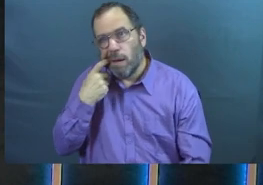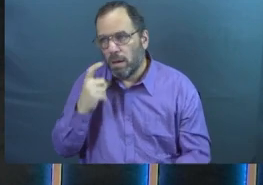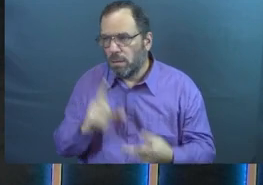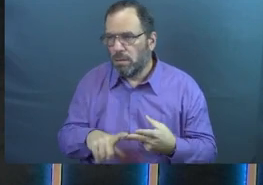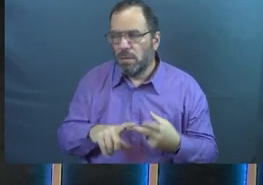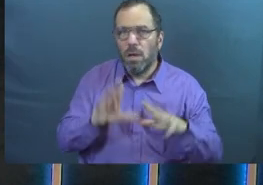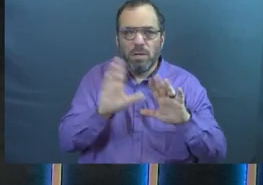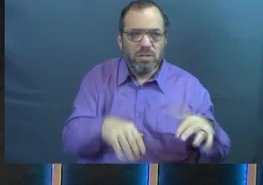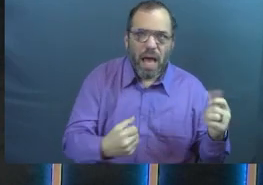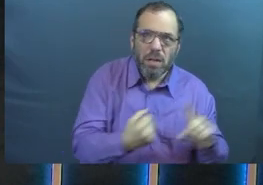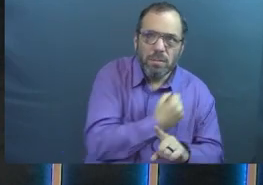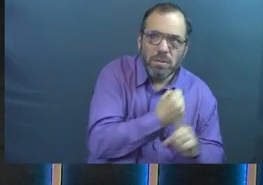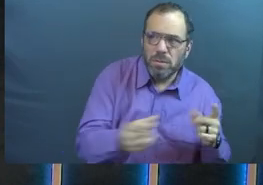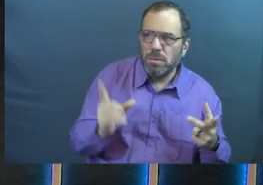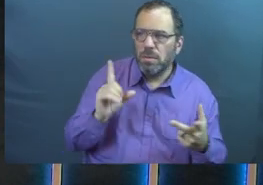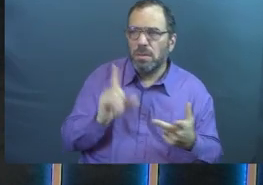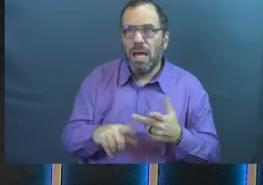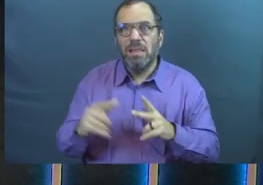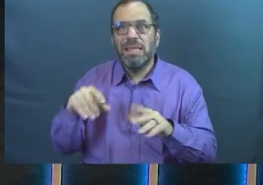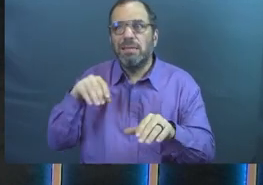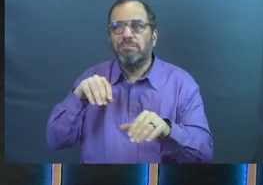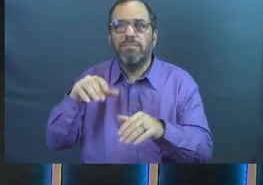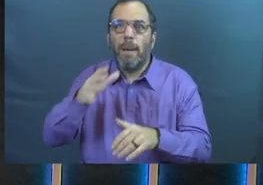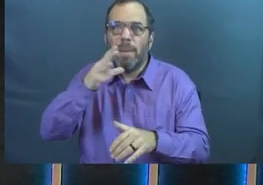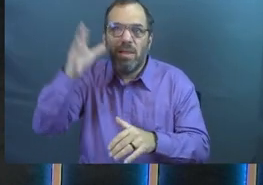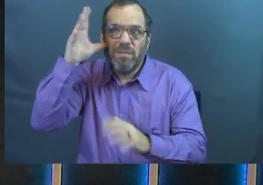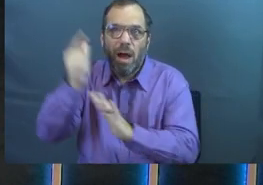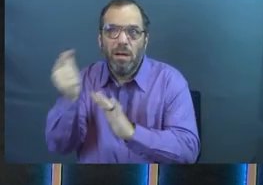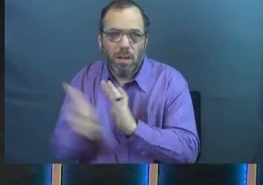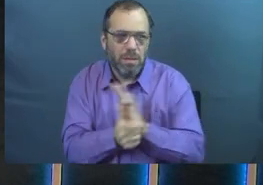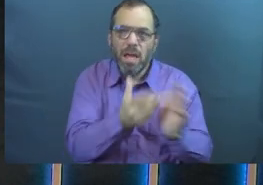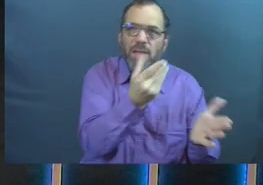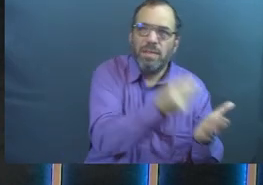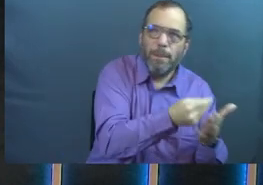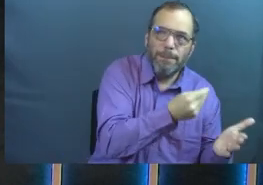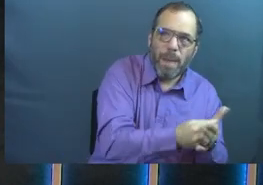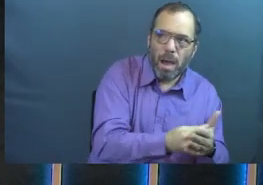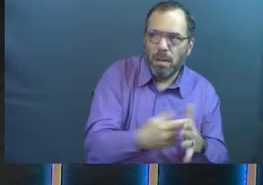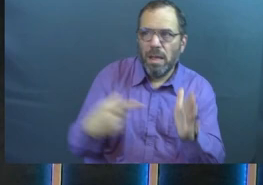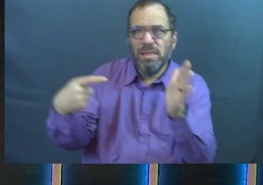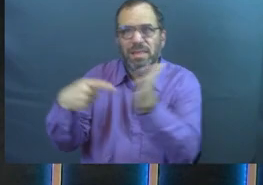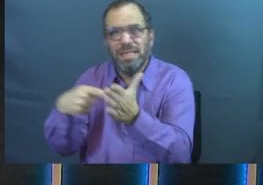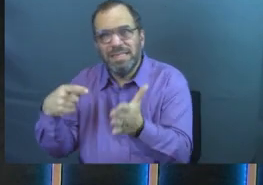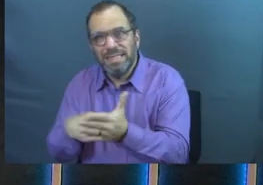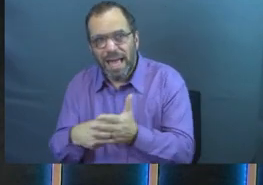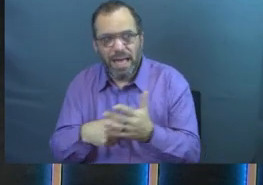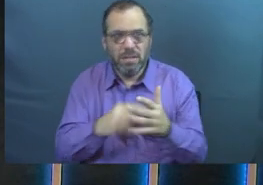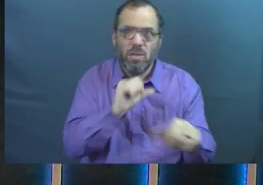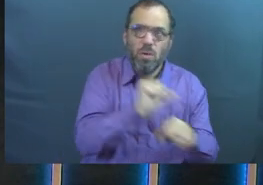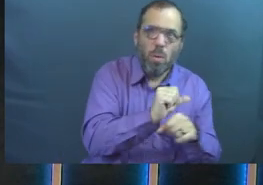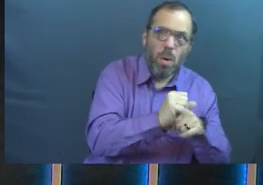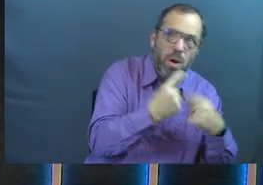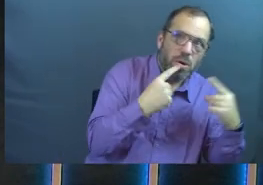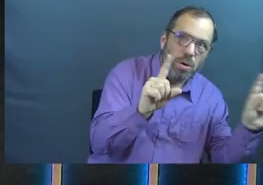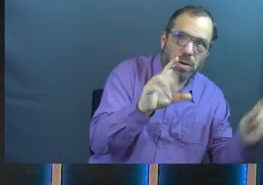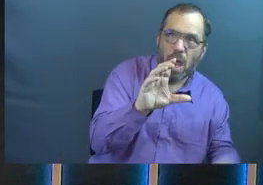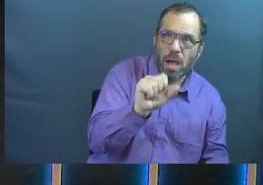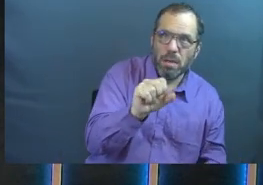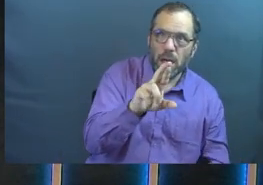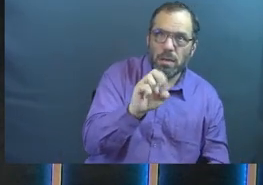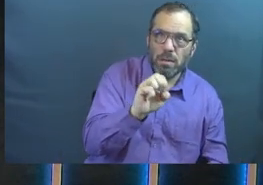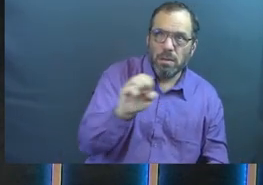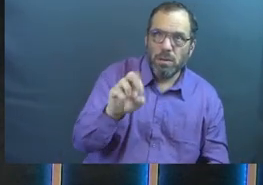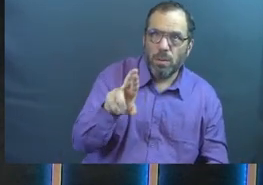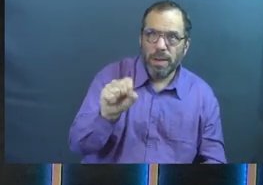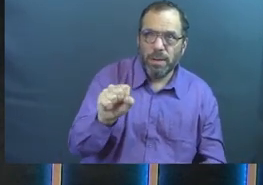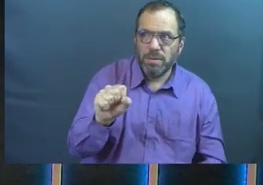the child abuse, the in-laws, the finances, the debts, the careers, all the things